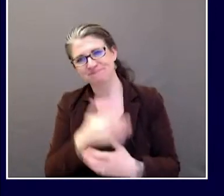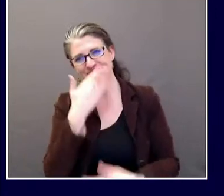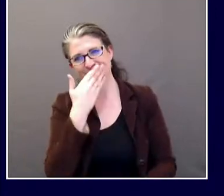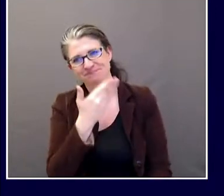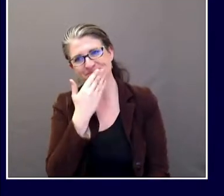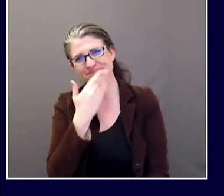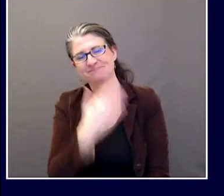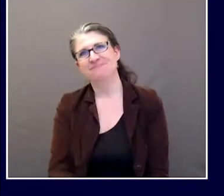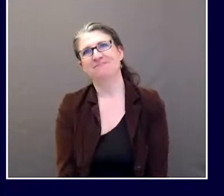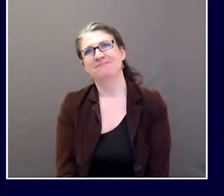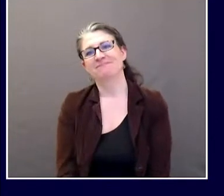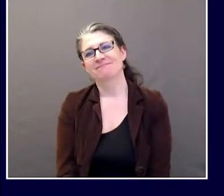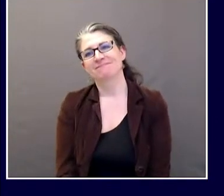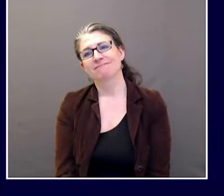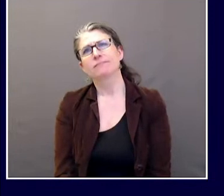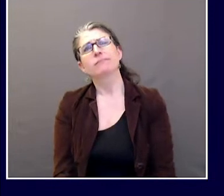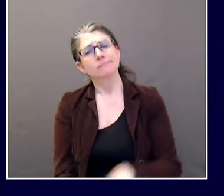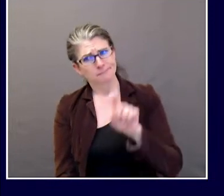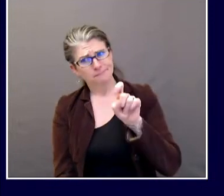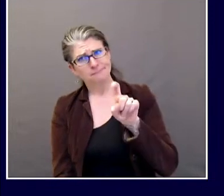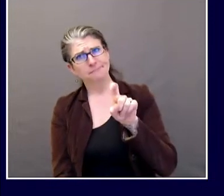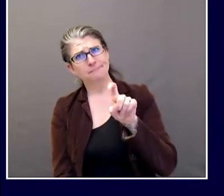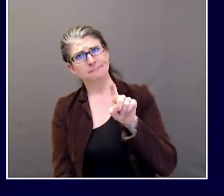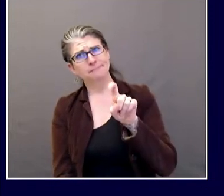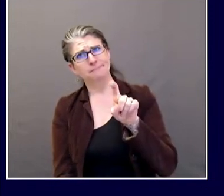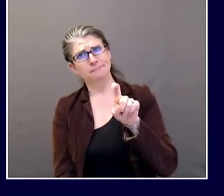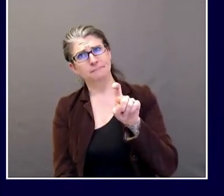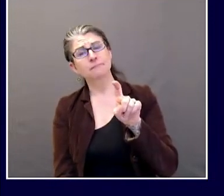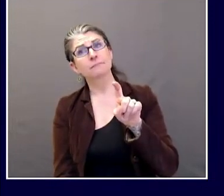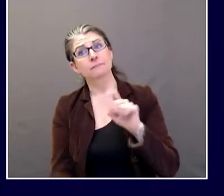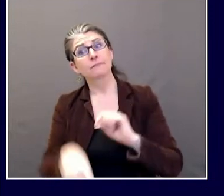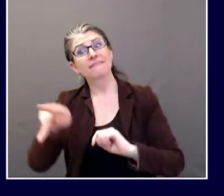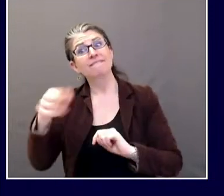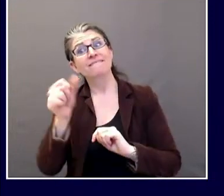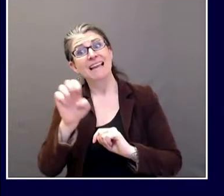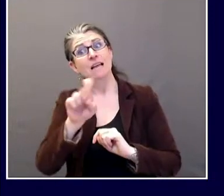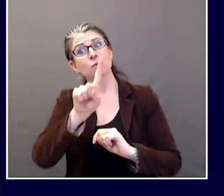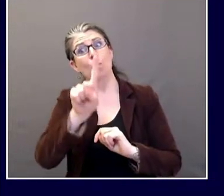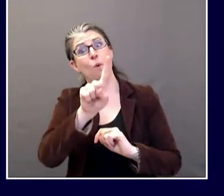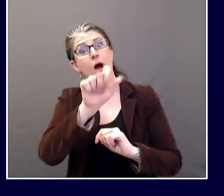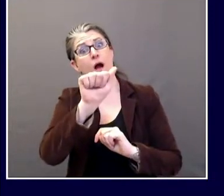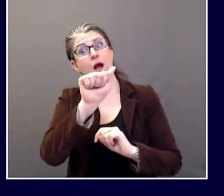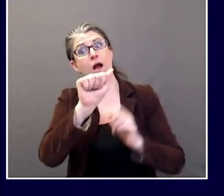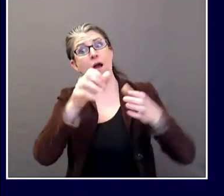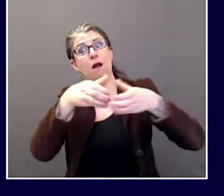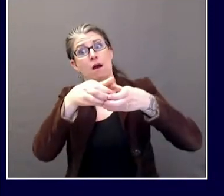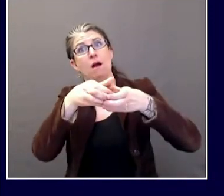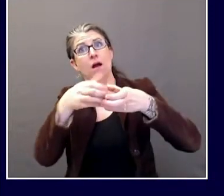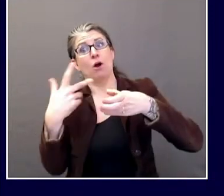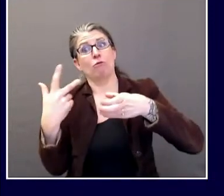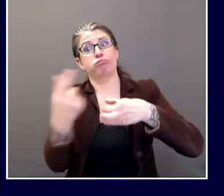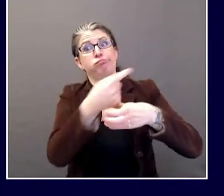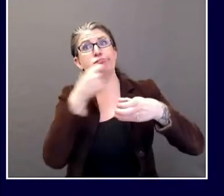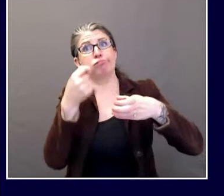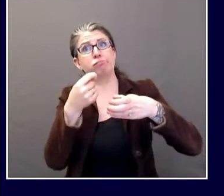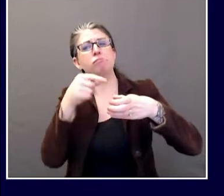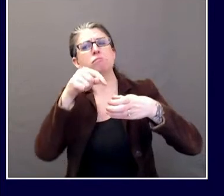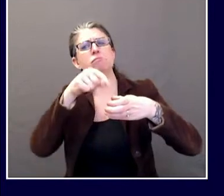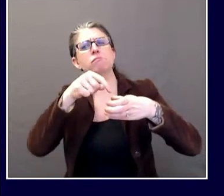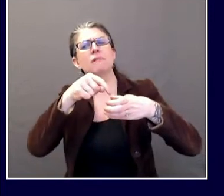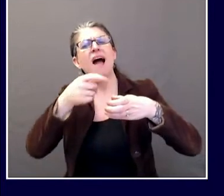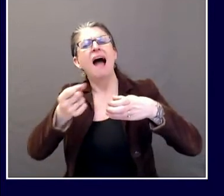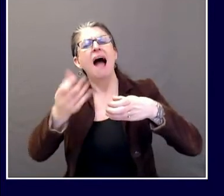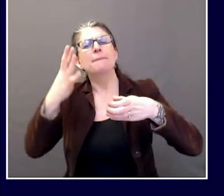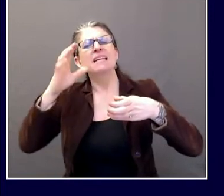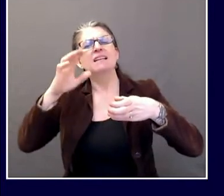a few weeks ago? And how close are we to completing vaccinations for that group? I think the goal at the time was to complete it by February.